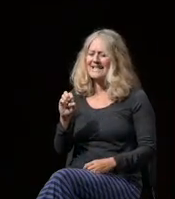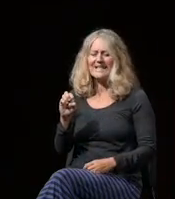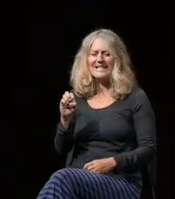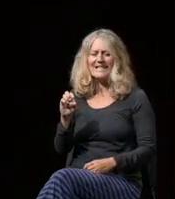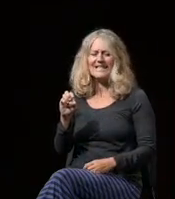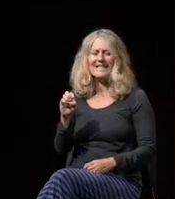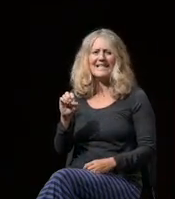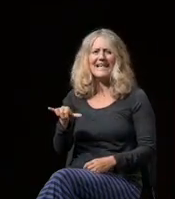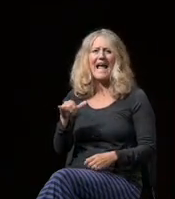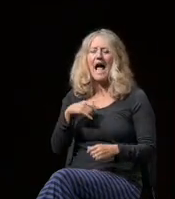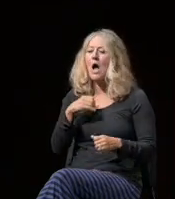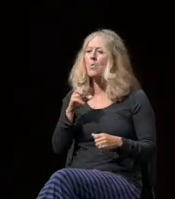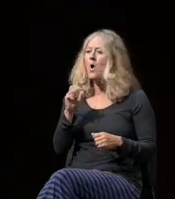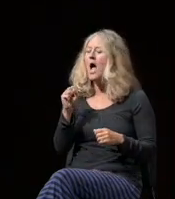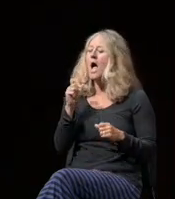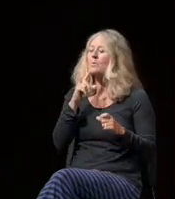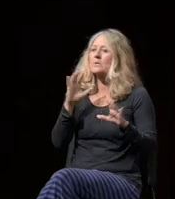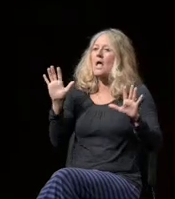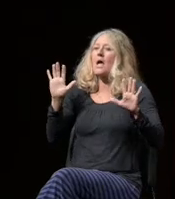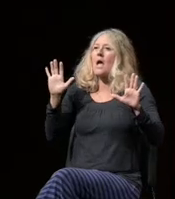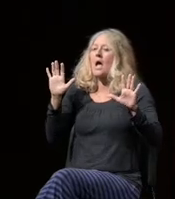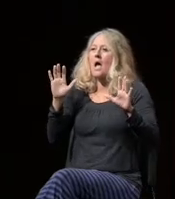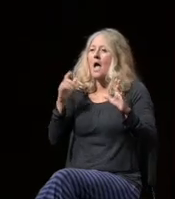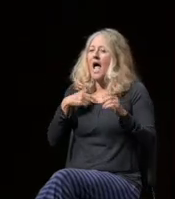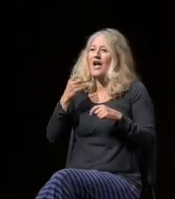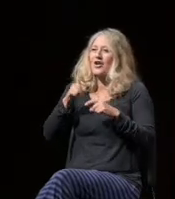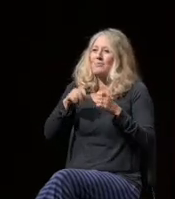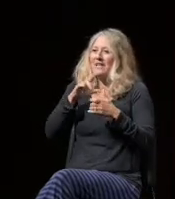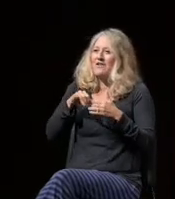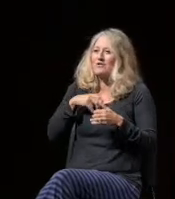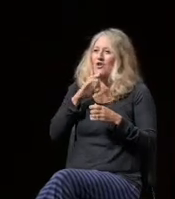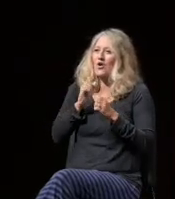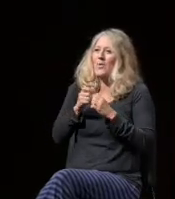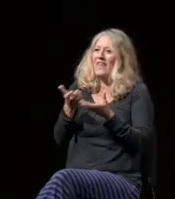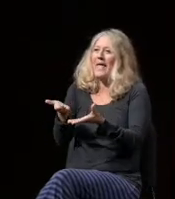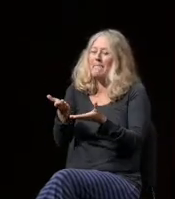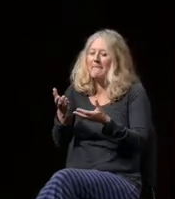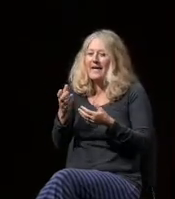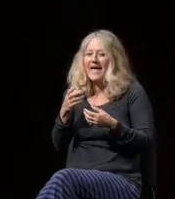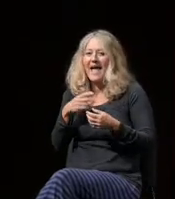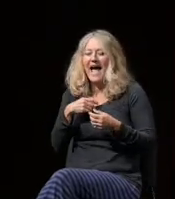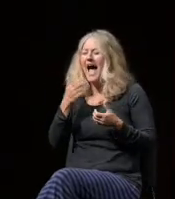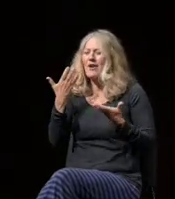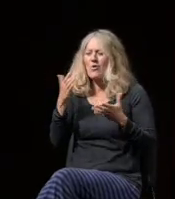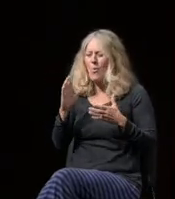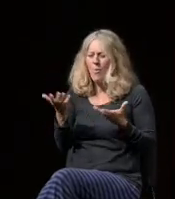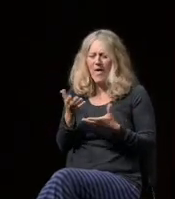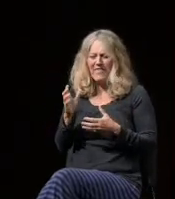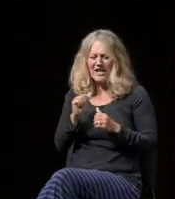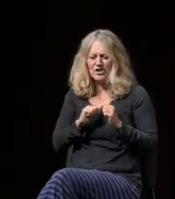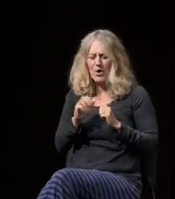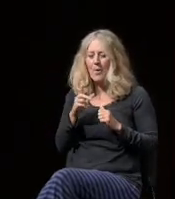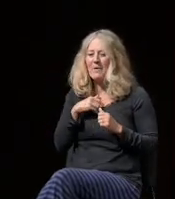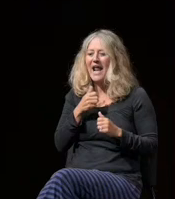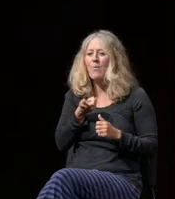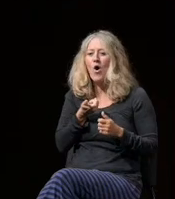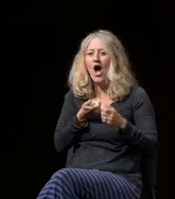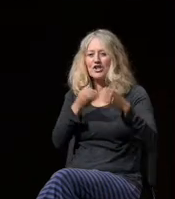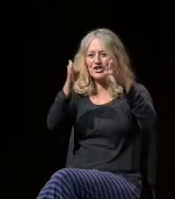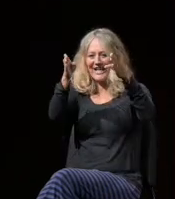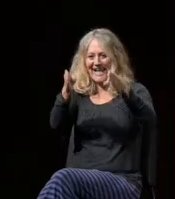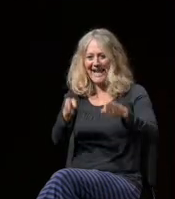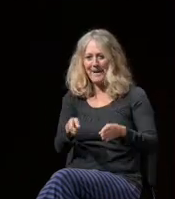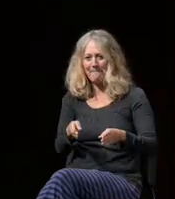just starstruck. I couldn't believe I was talking to Michael Krasny. So, you know, I don't know what the show was about. I just watched him,